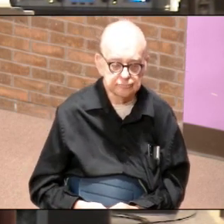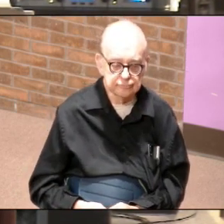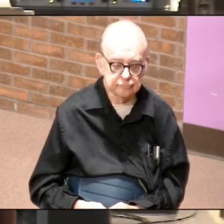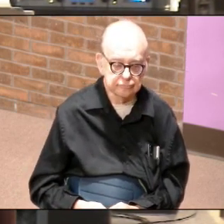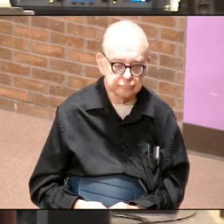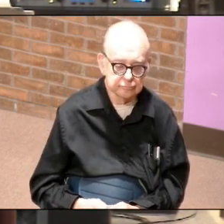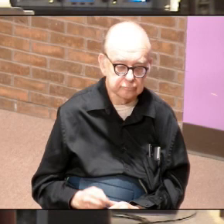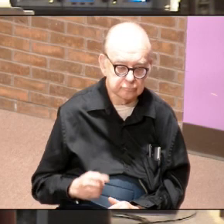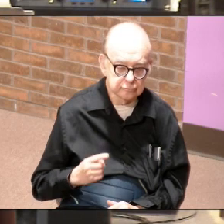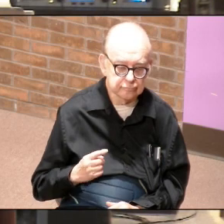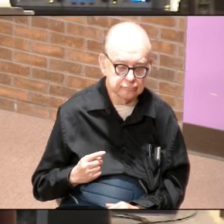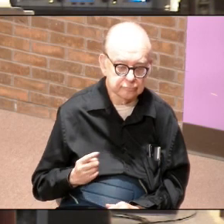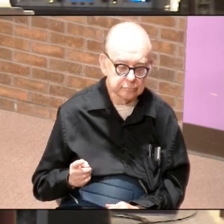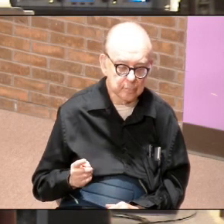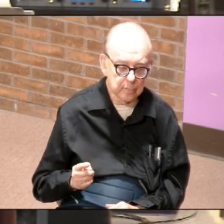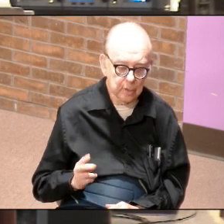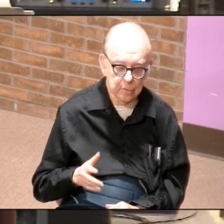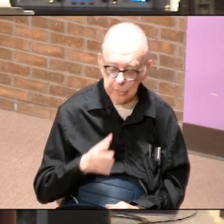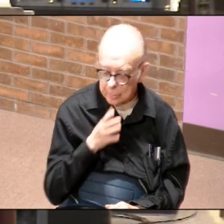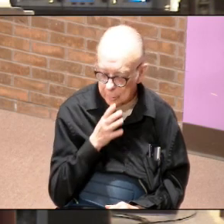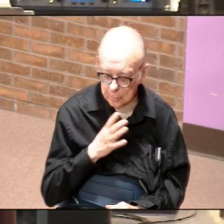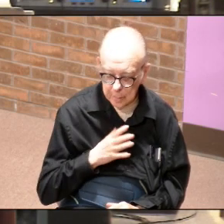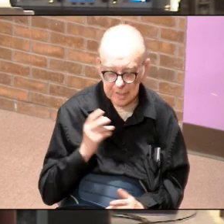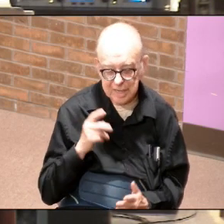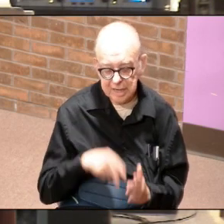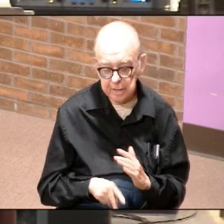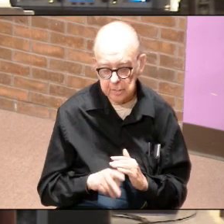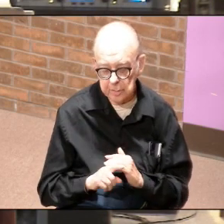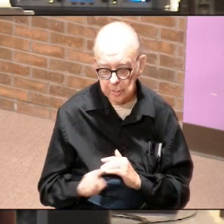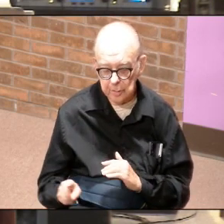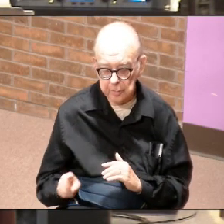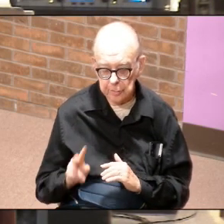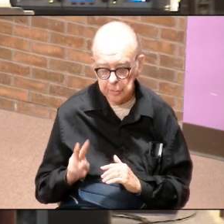And those two women killed those two children.